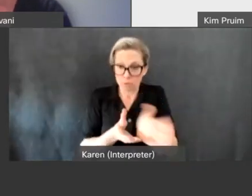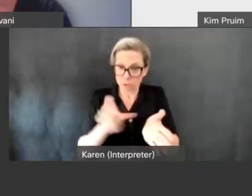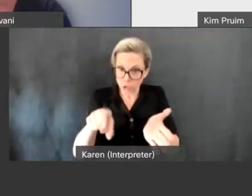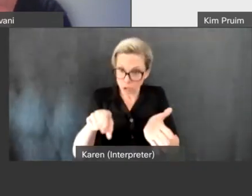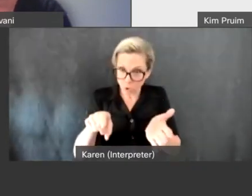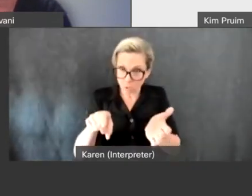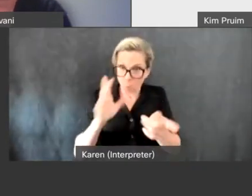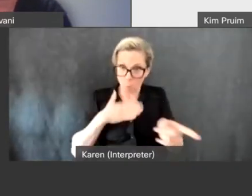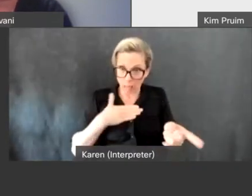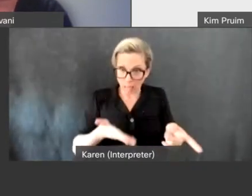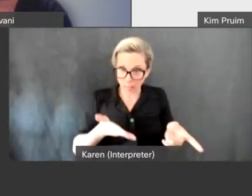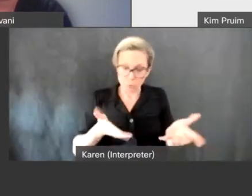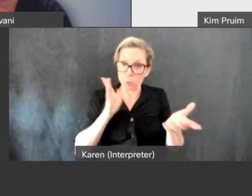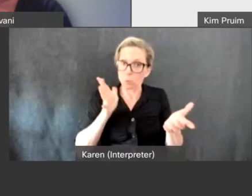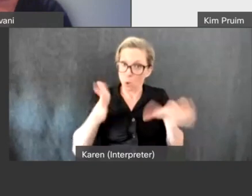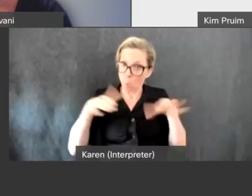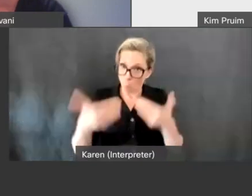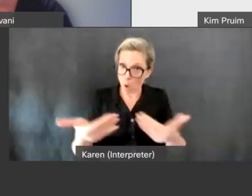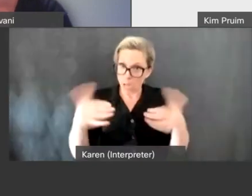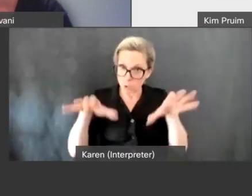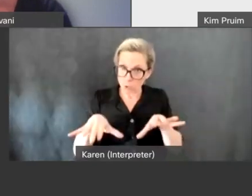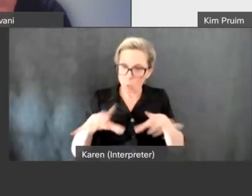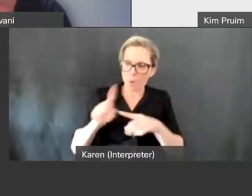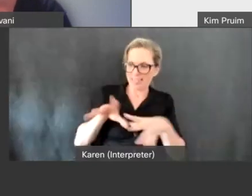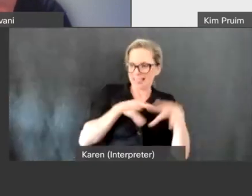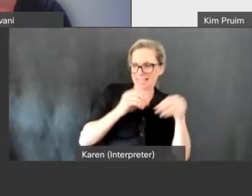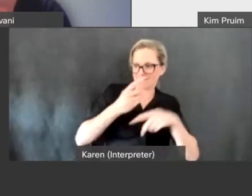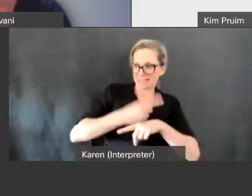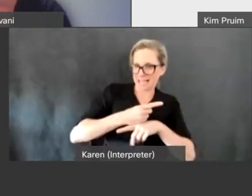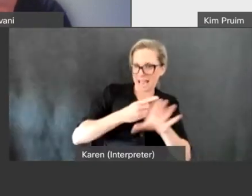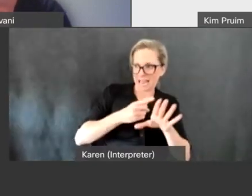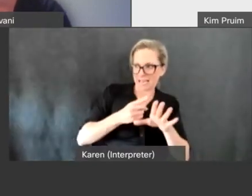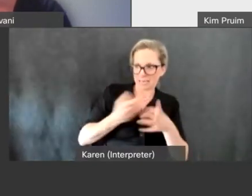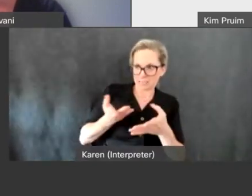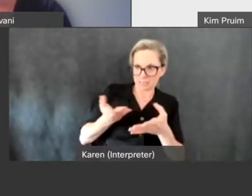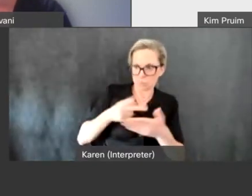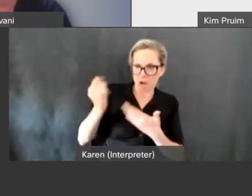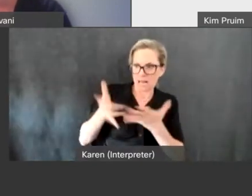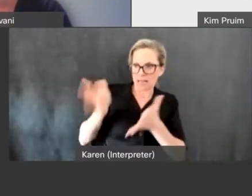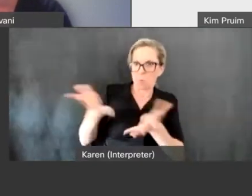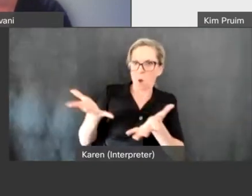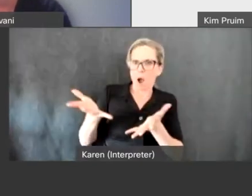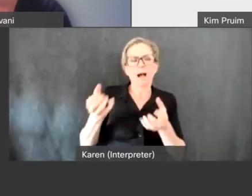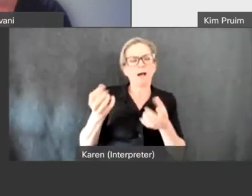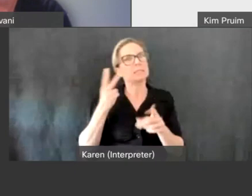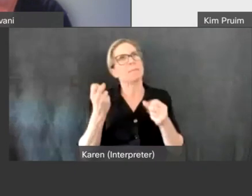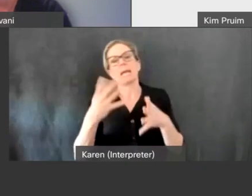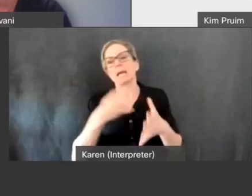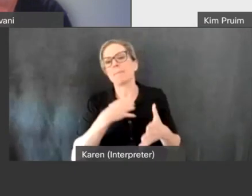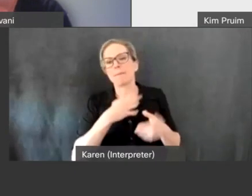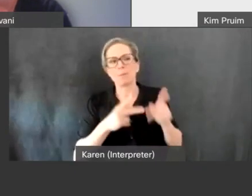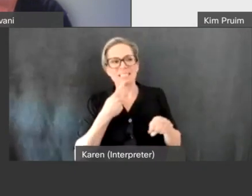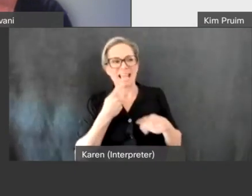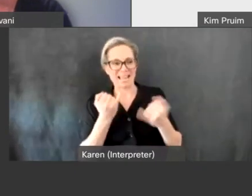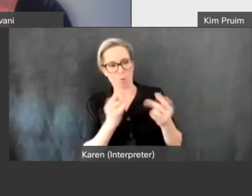How do they leave the project at the end of the day? I can't tell you how many complaints I've seen where people are complaining that at the end